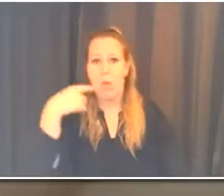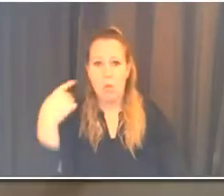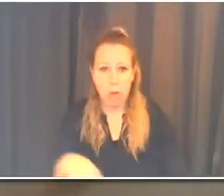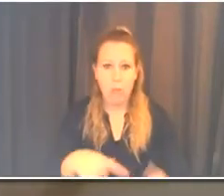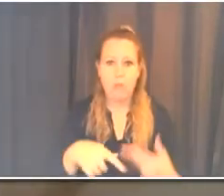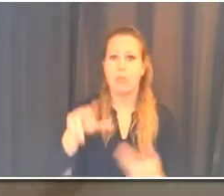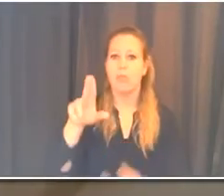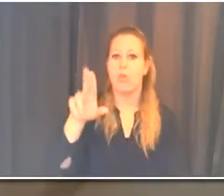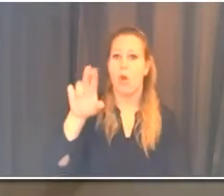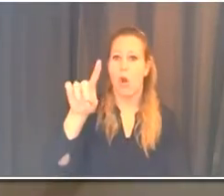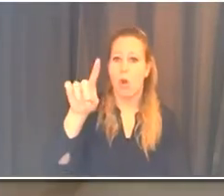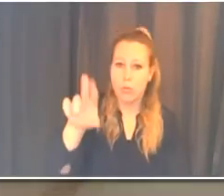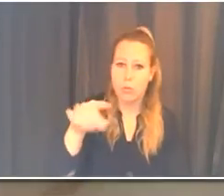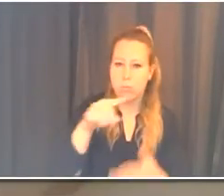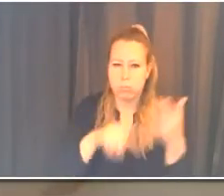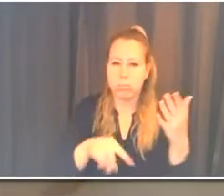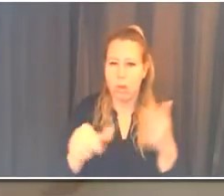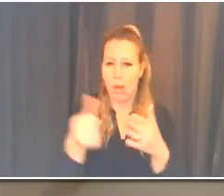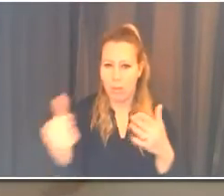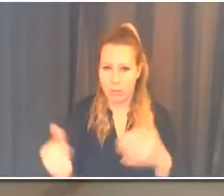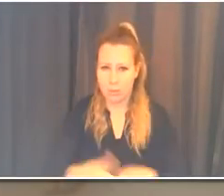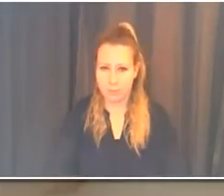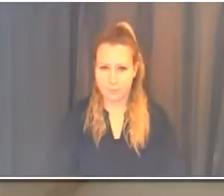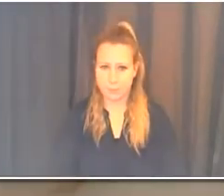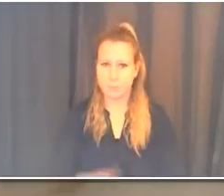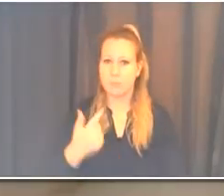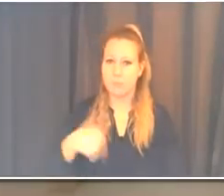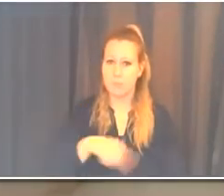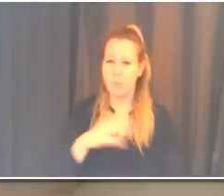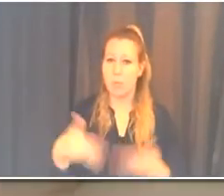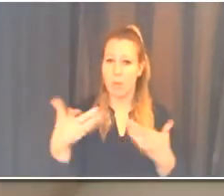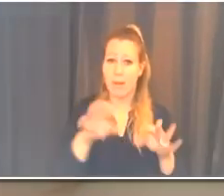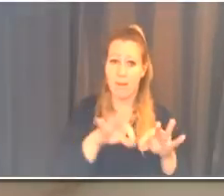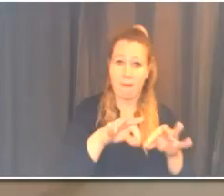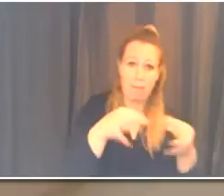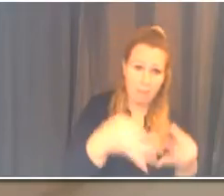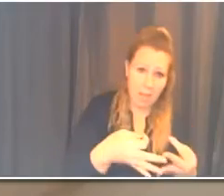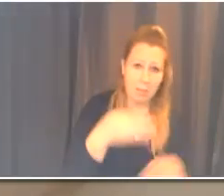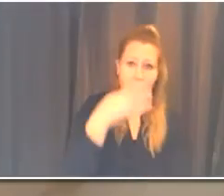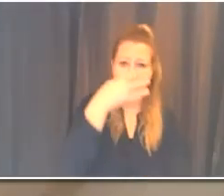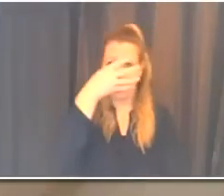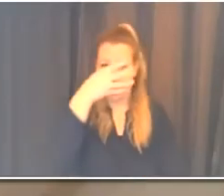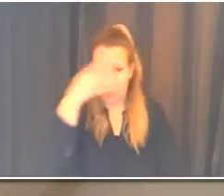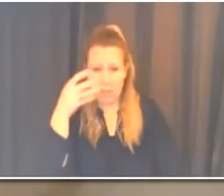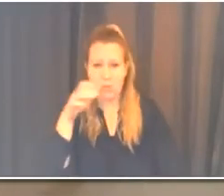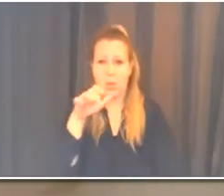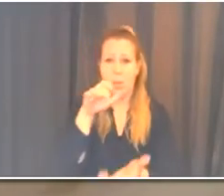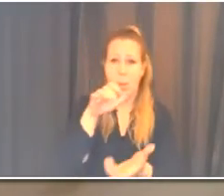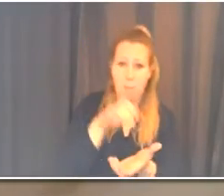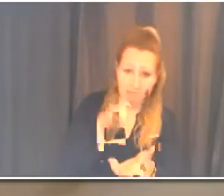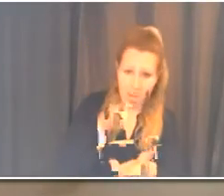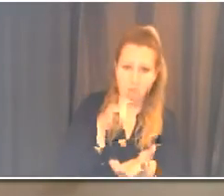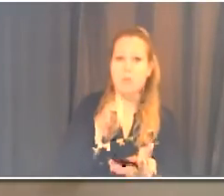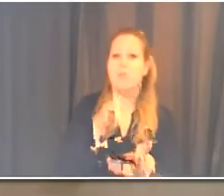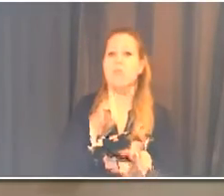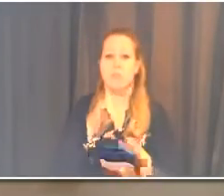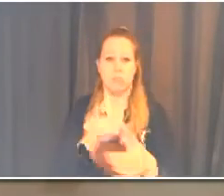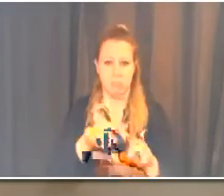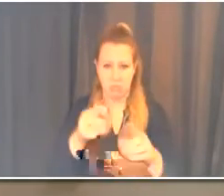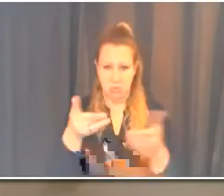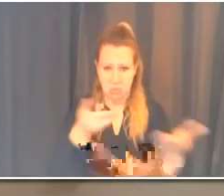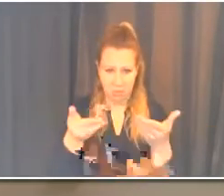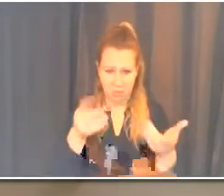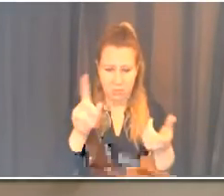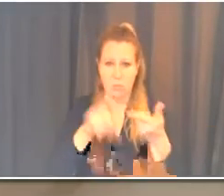pandemic our city is experiencing an increase in domestic violence coupled with declining access to services for